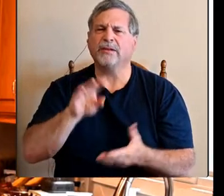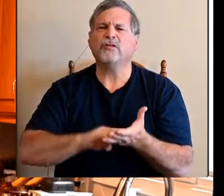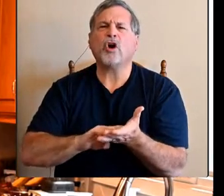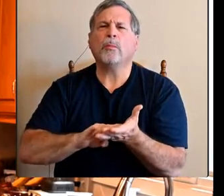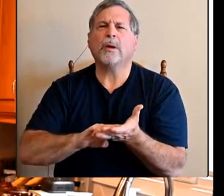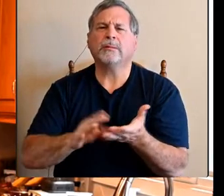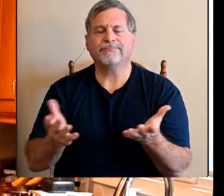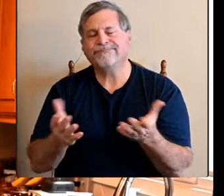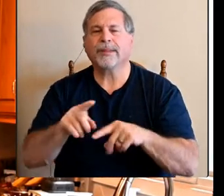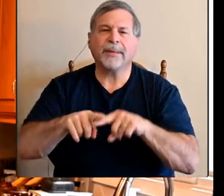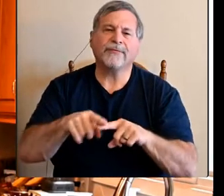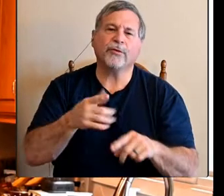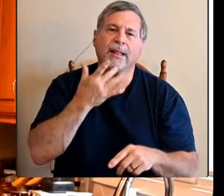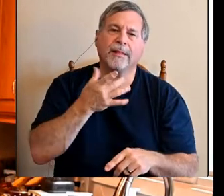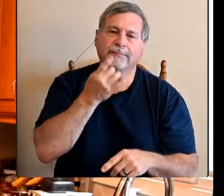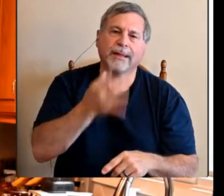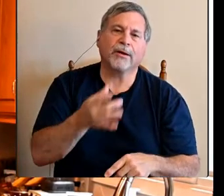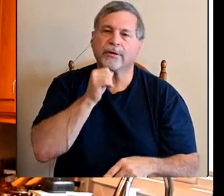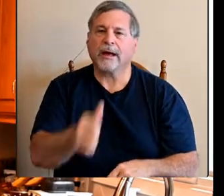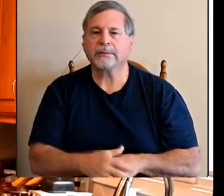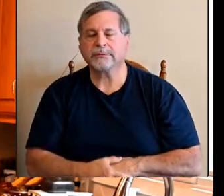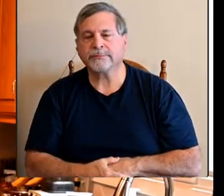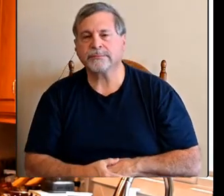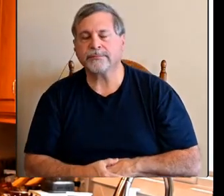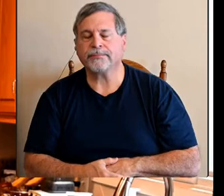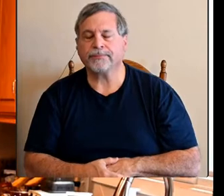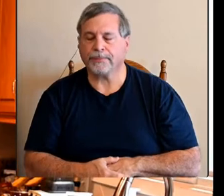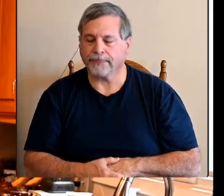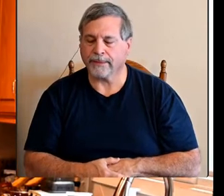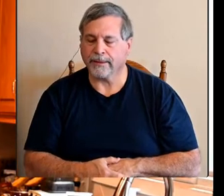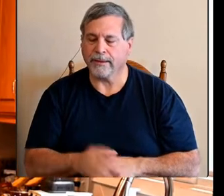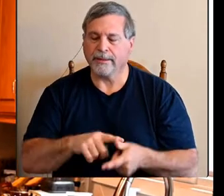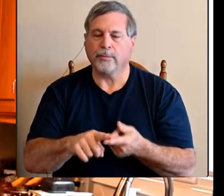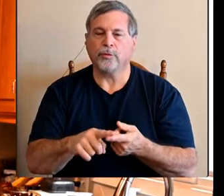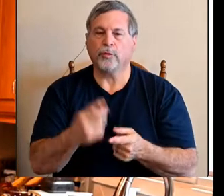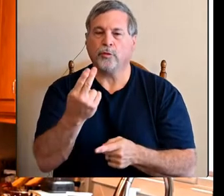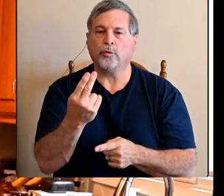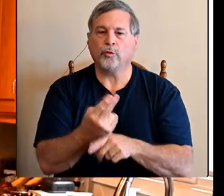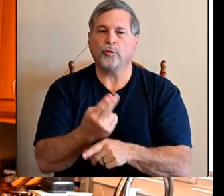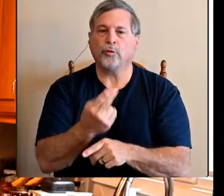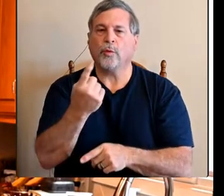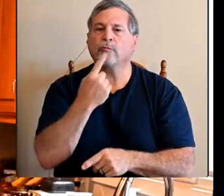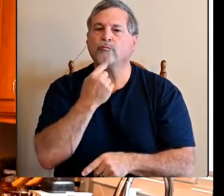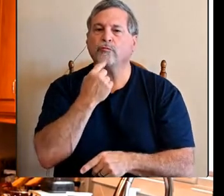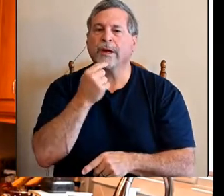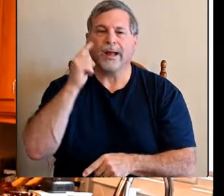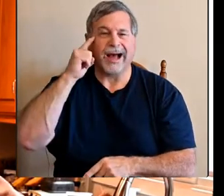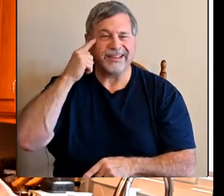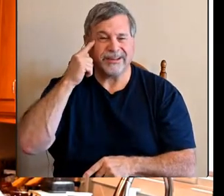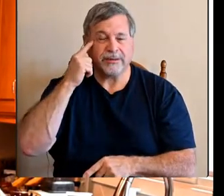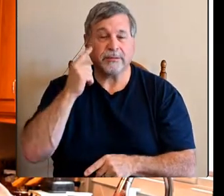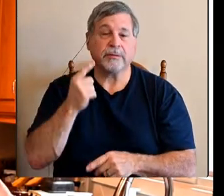so it just depends on whether you like cilantro or not the only other things we're going use we're going use a red onion some people use a white onion